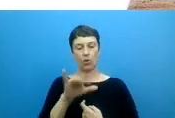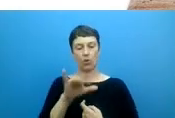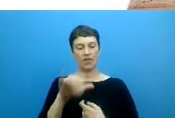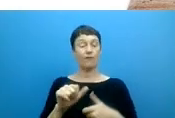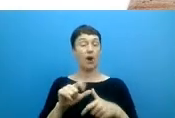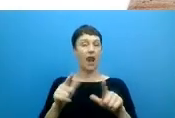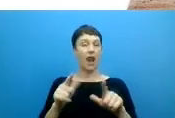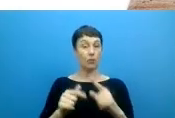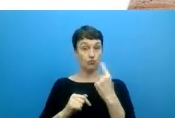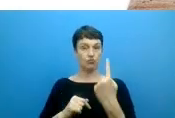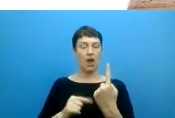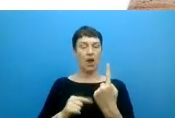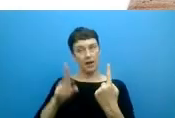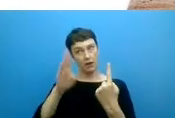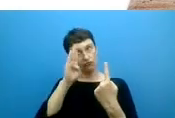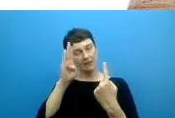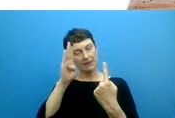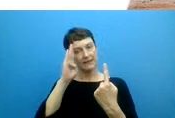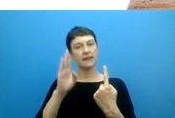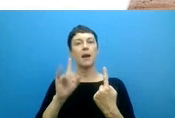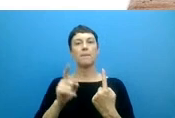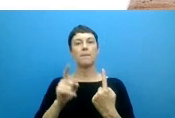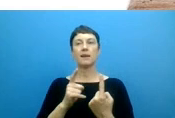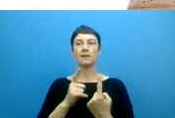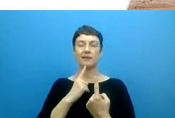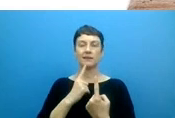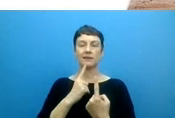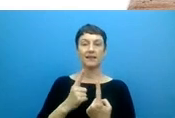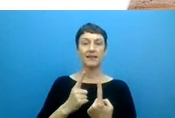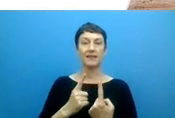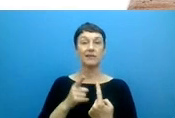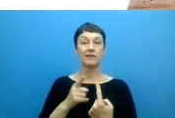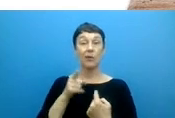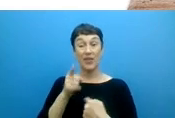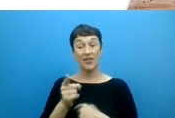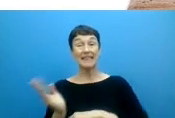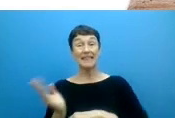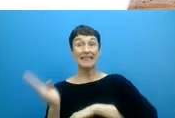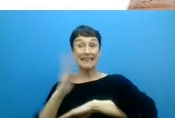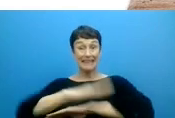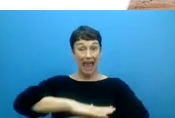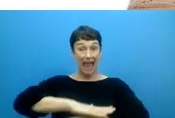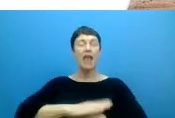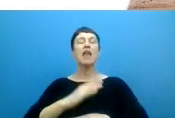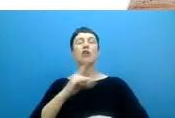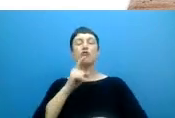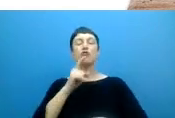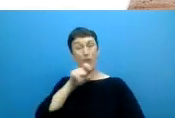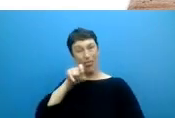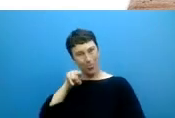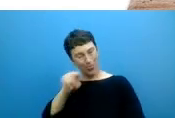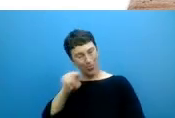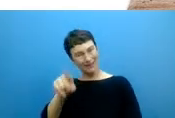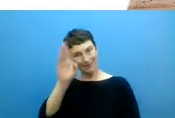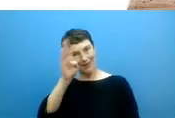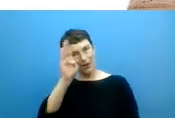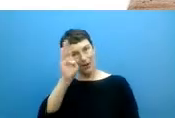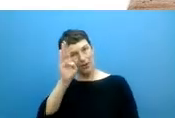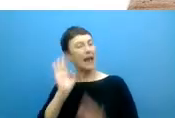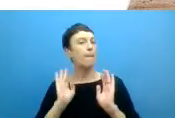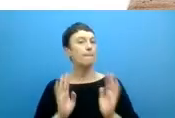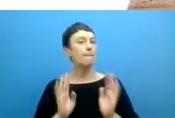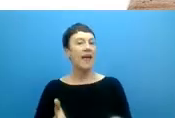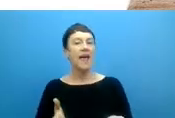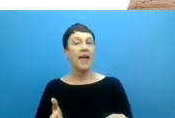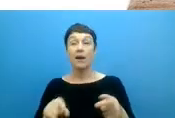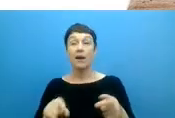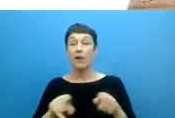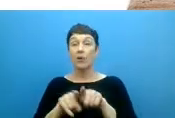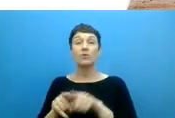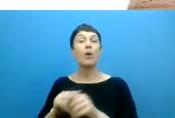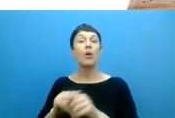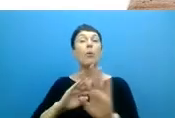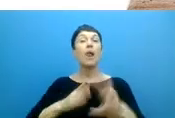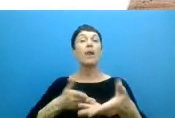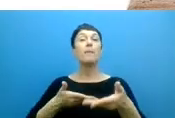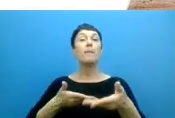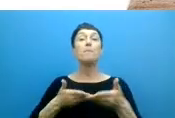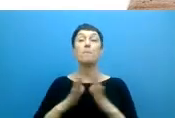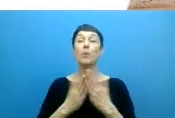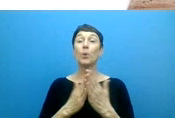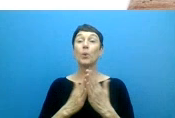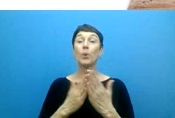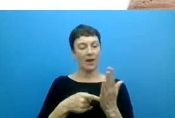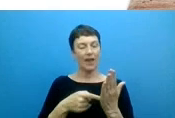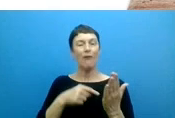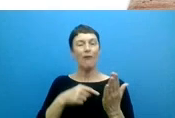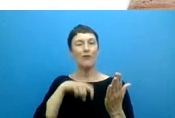languages. And that would be the greeting we would use to honor each other during the day. And we also made this available in the welcoming booklet. And then